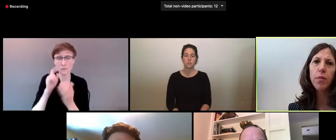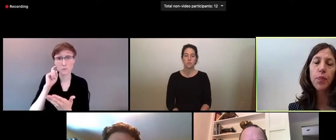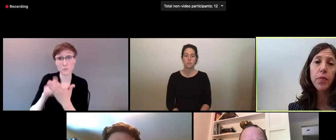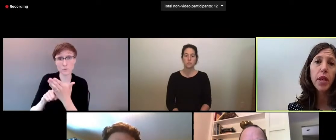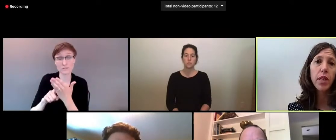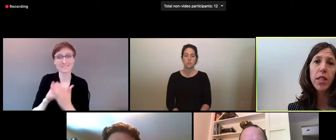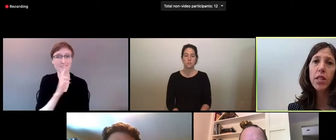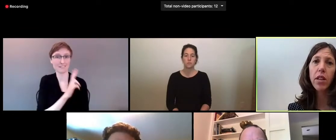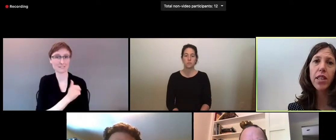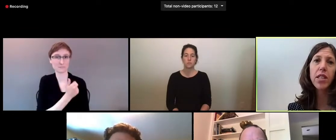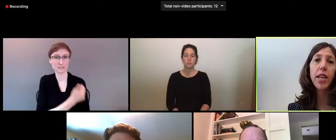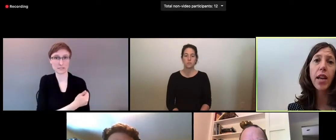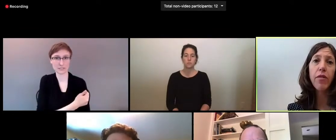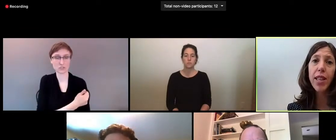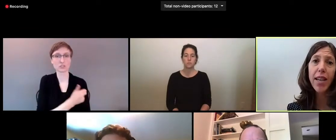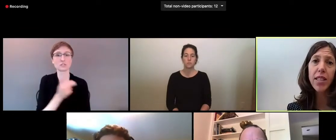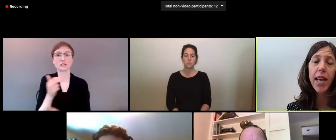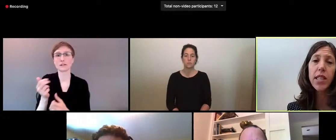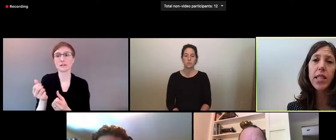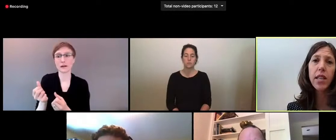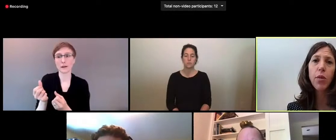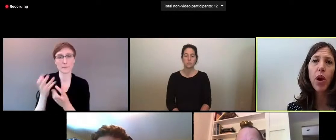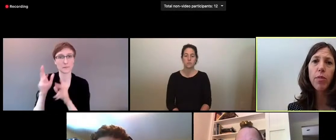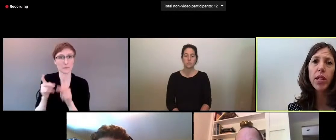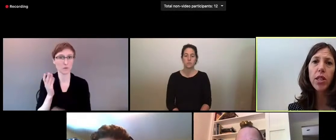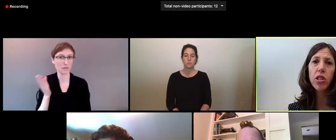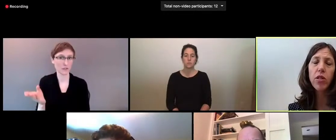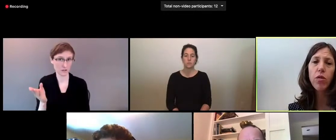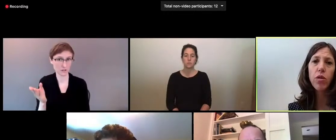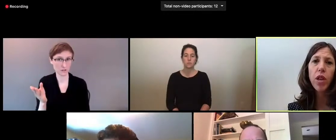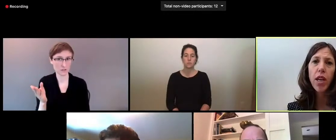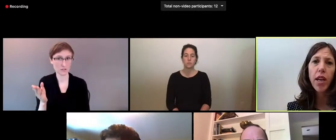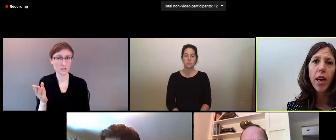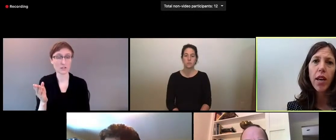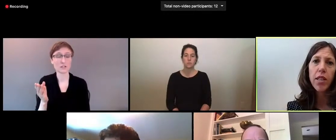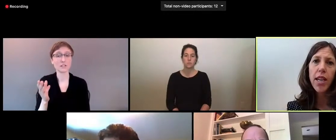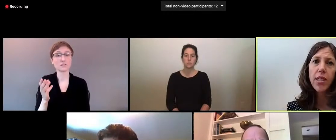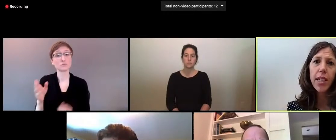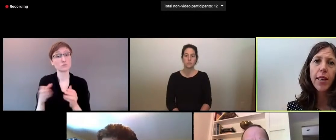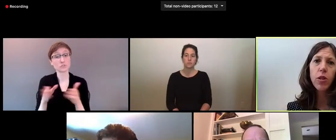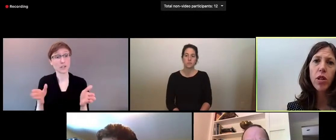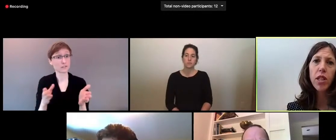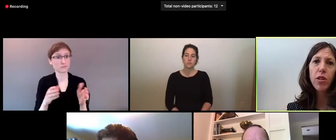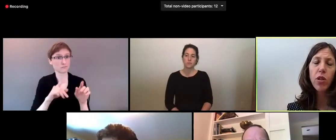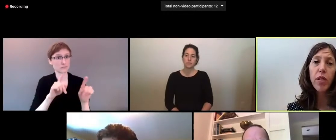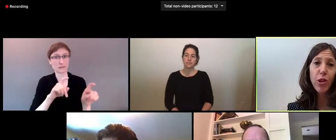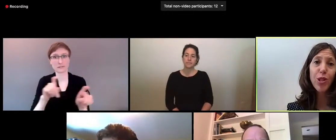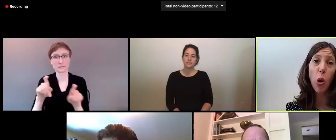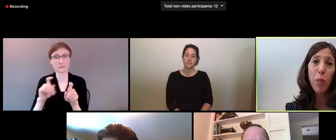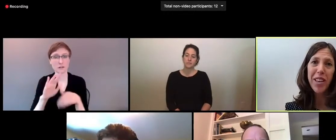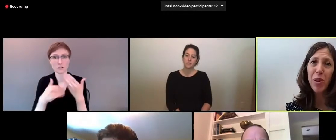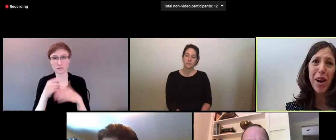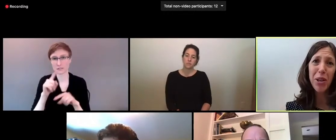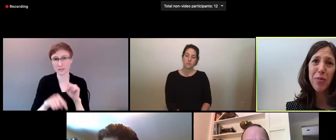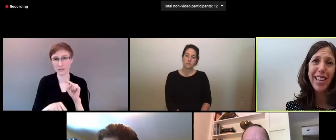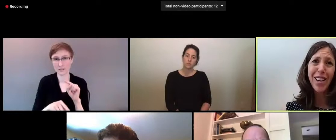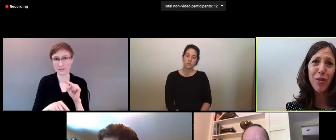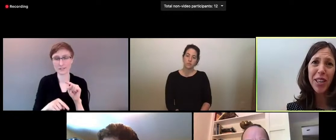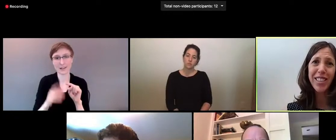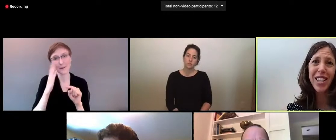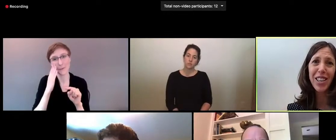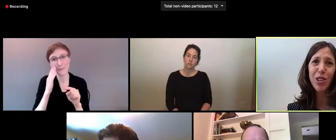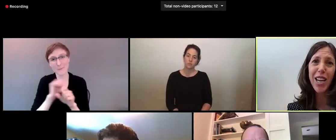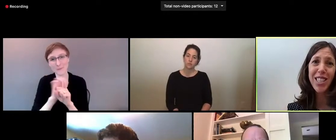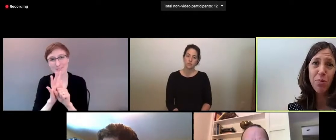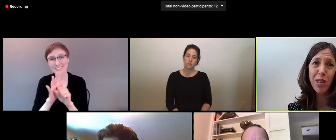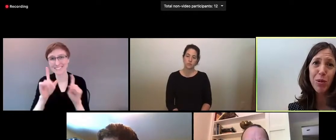to necessarily detect every last case in the population through testing, or even though it's open and we recommend